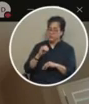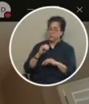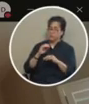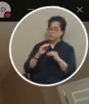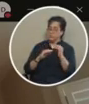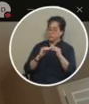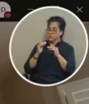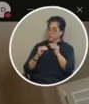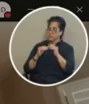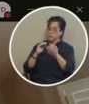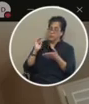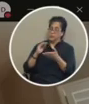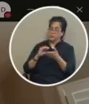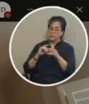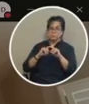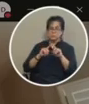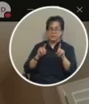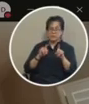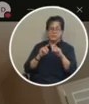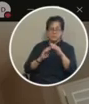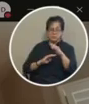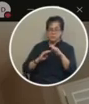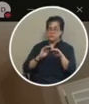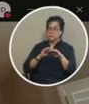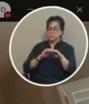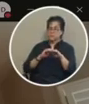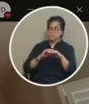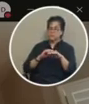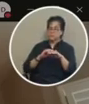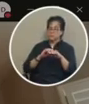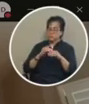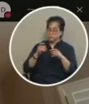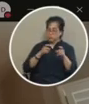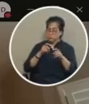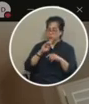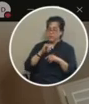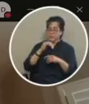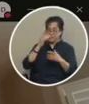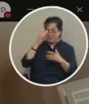reductions. And it's, like I said, it's based on and driven by either the